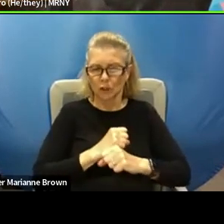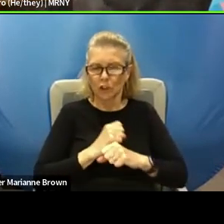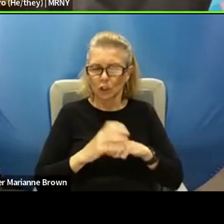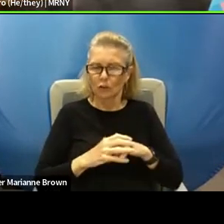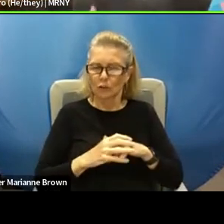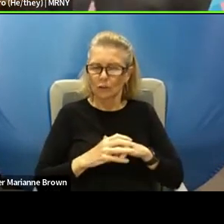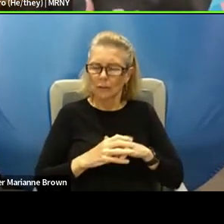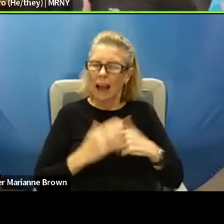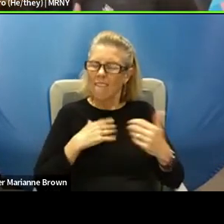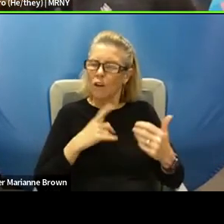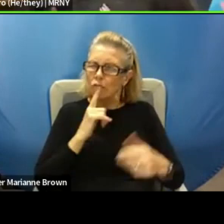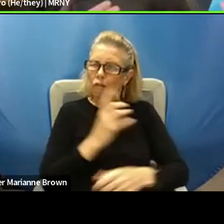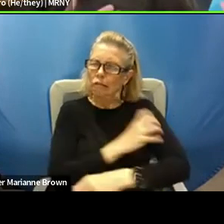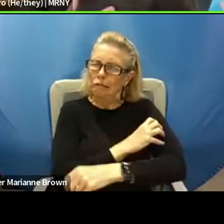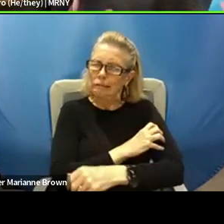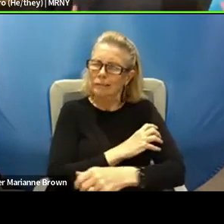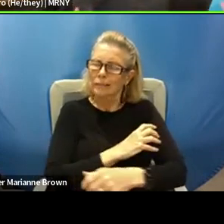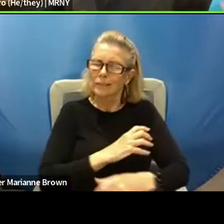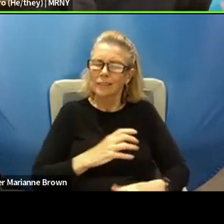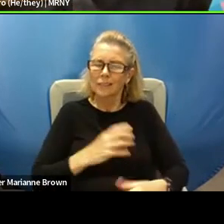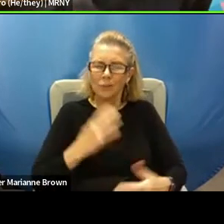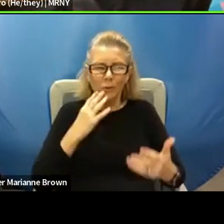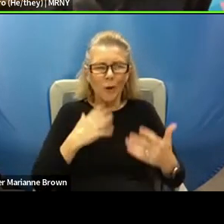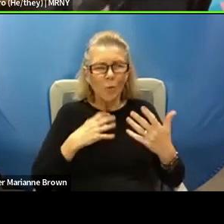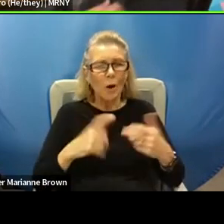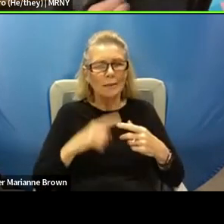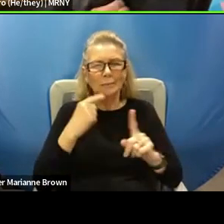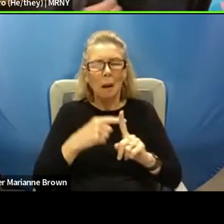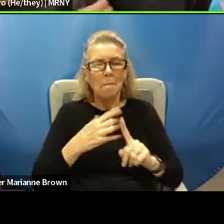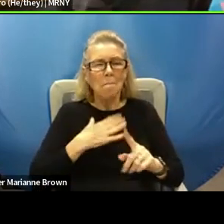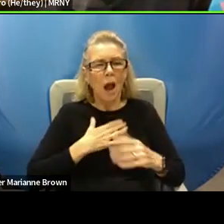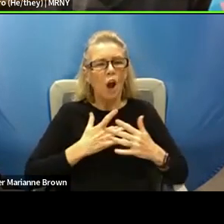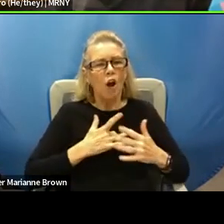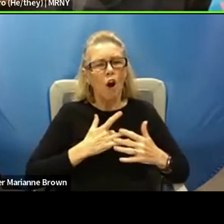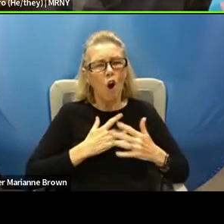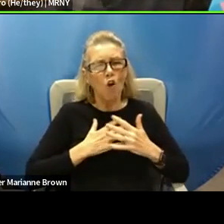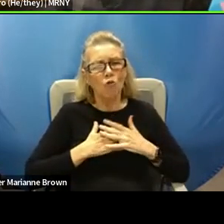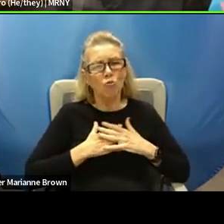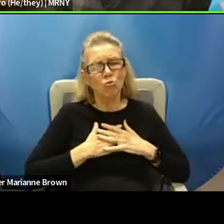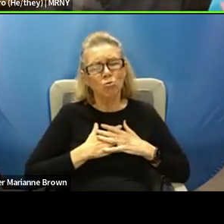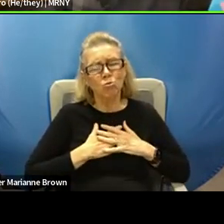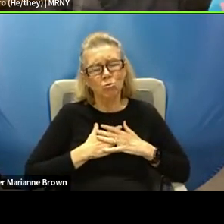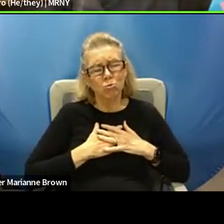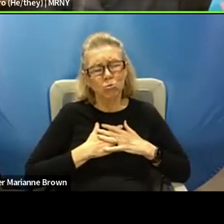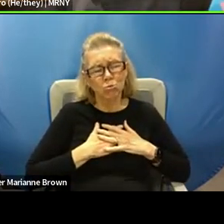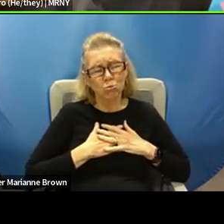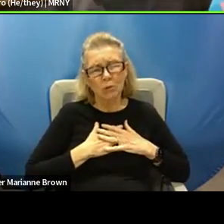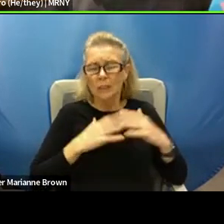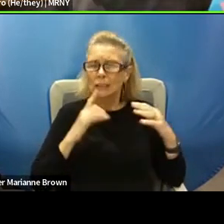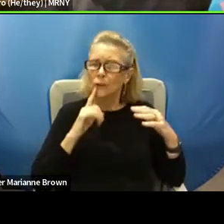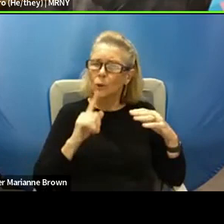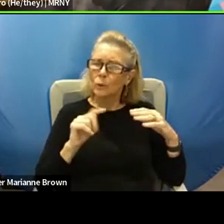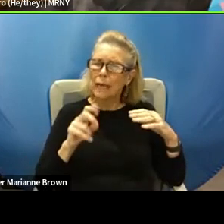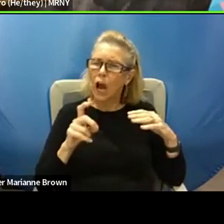sorry, I went on a tangent, but like my heart, it's tender. My heart is tender because grief is a big part of the work I